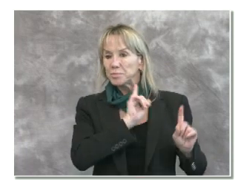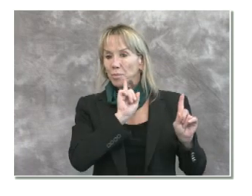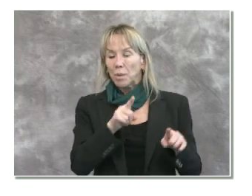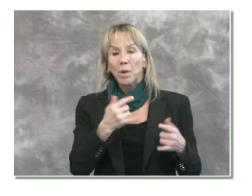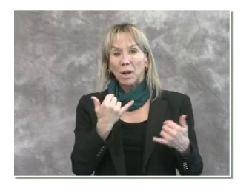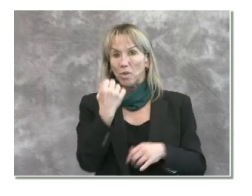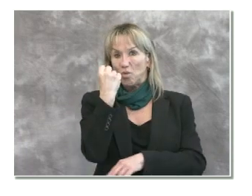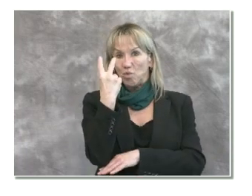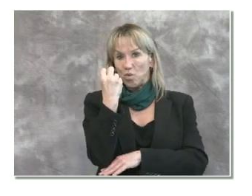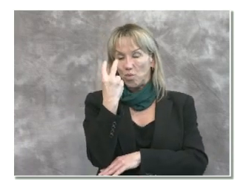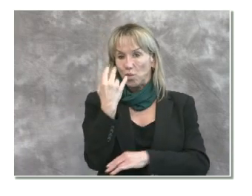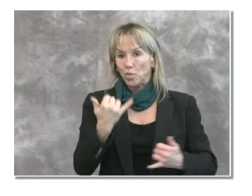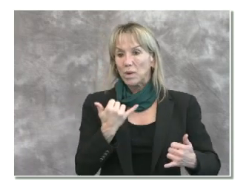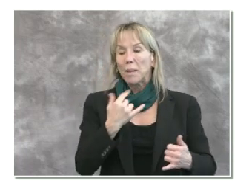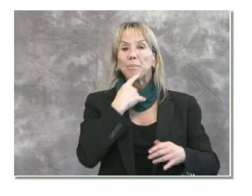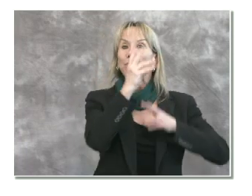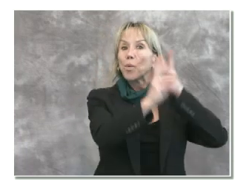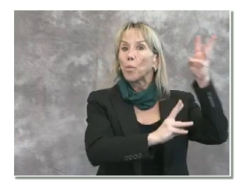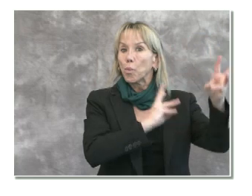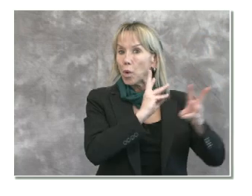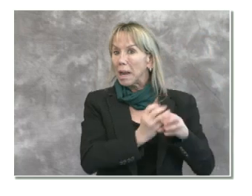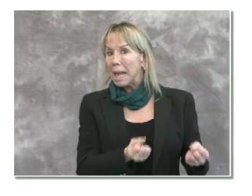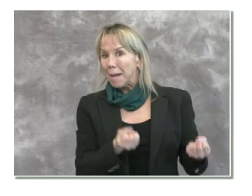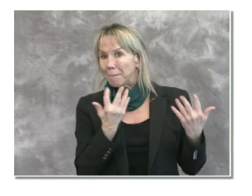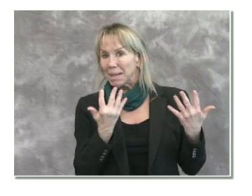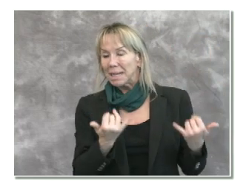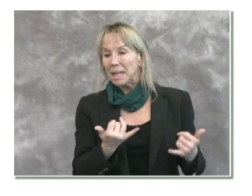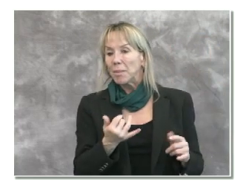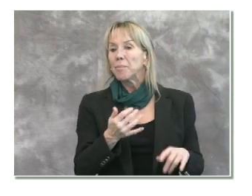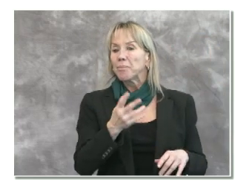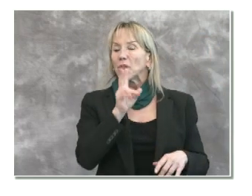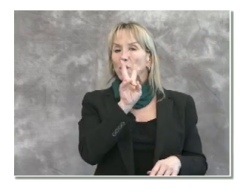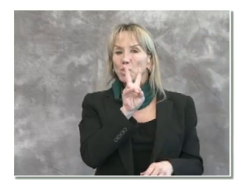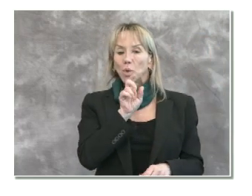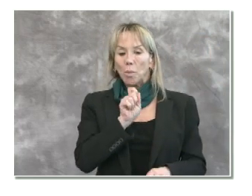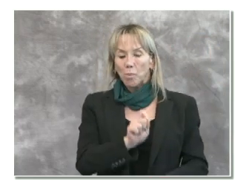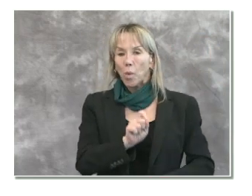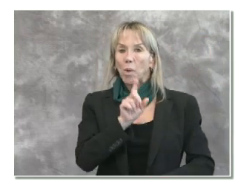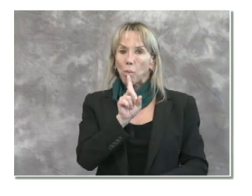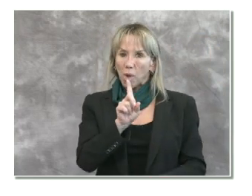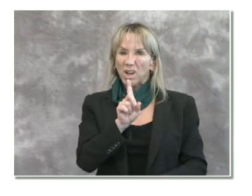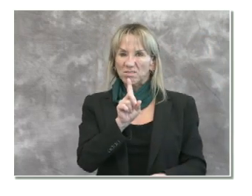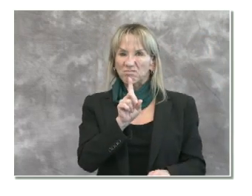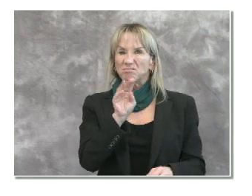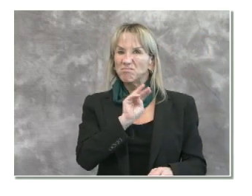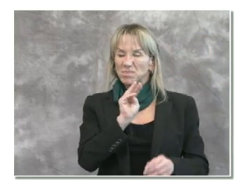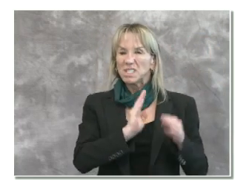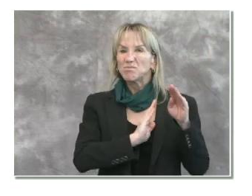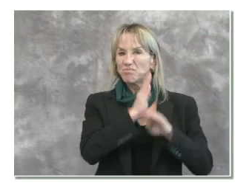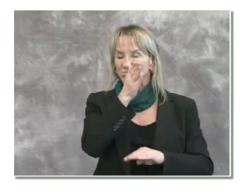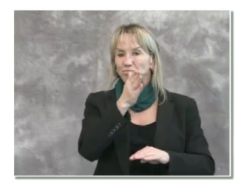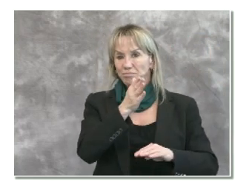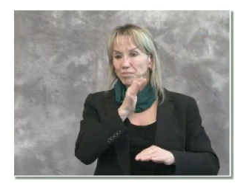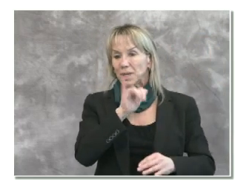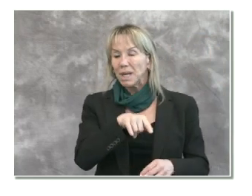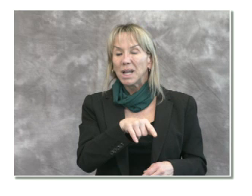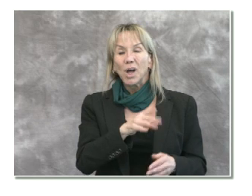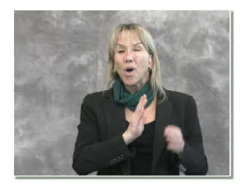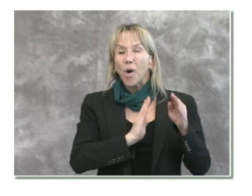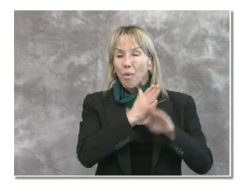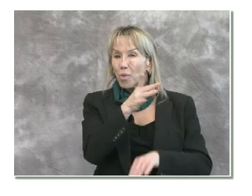noon today, globally we have just over 2.1 million positive cases, which includes